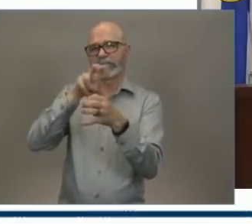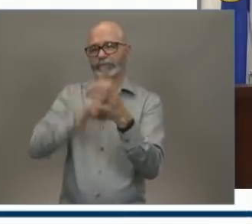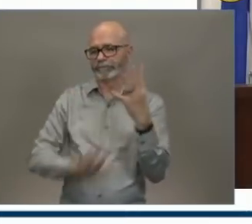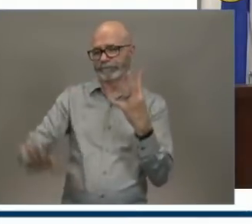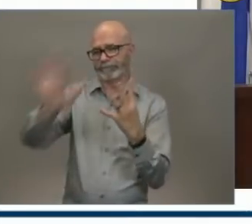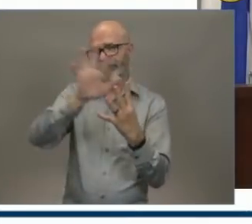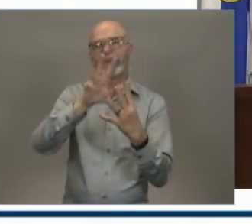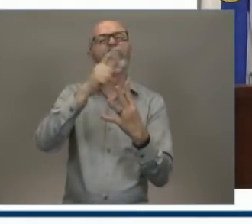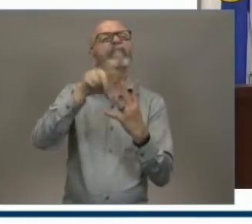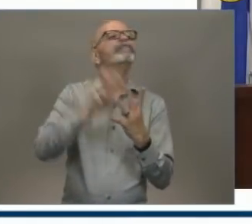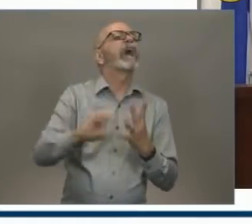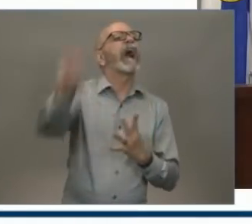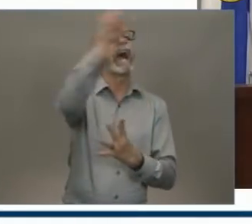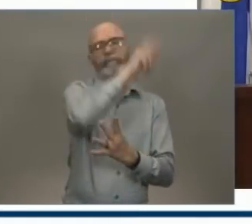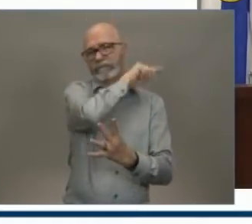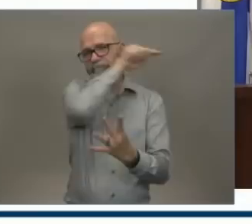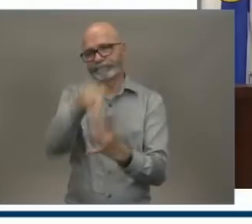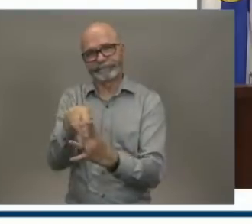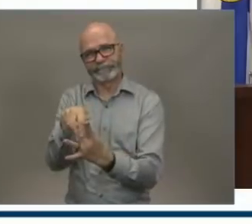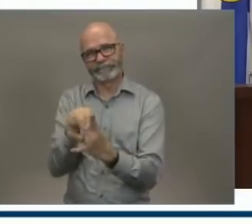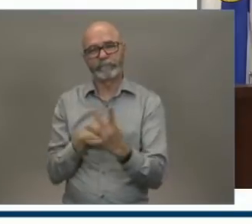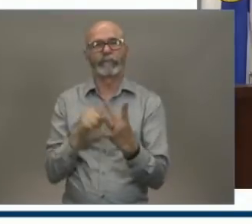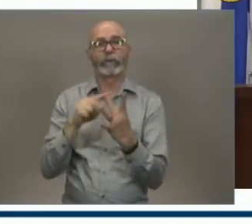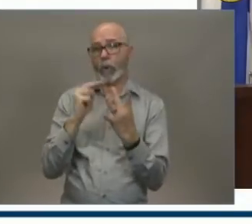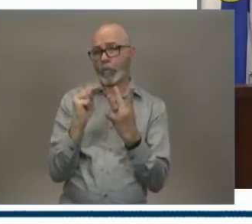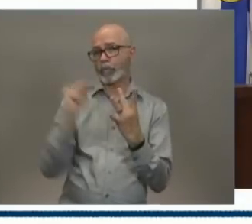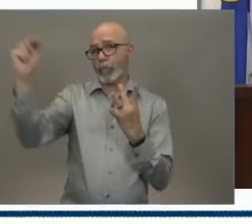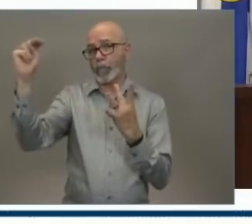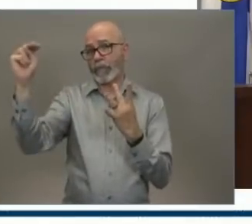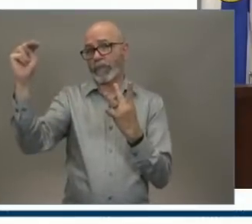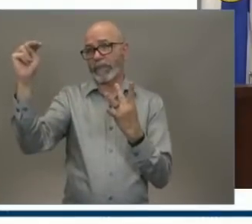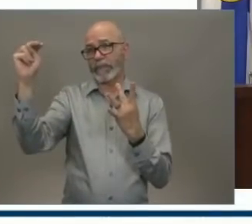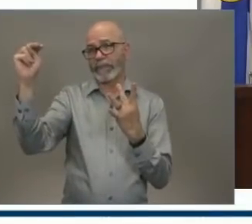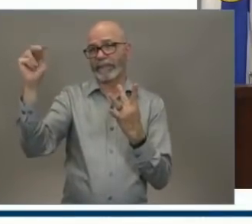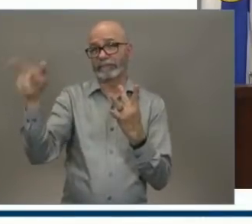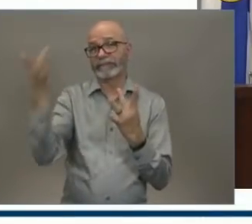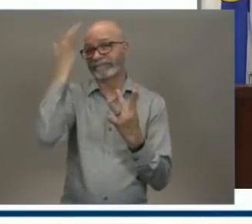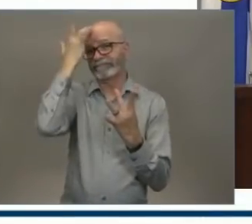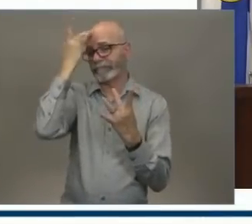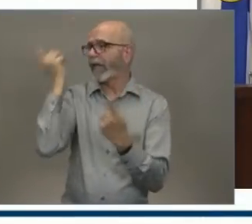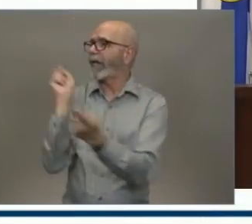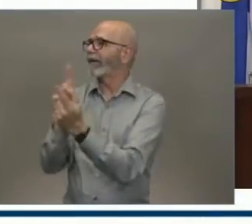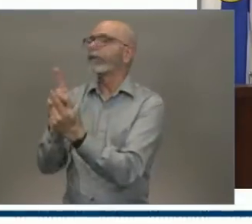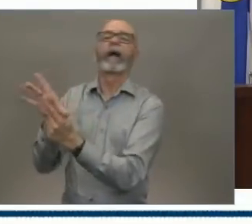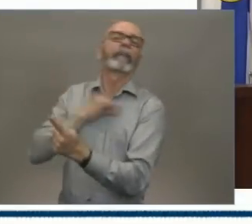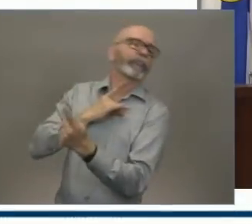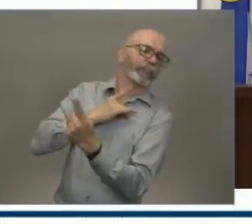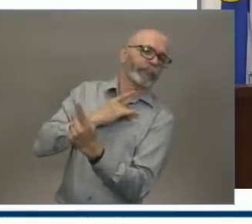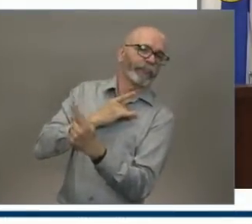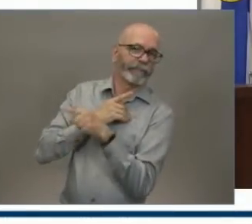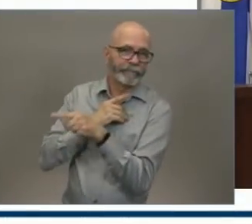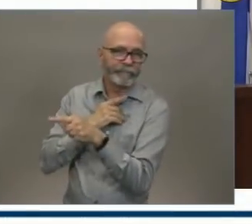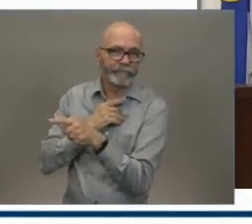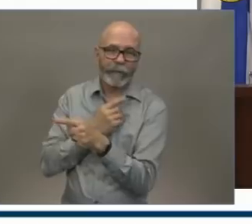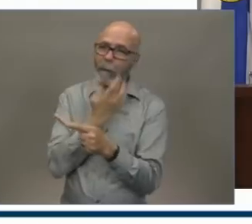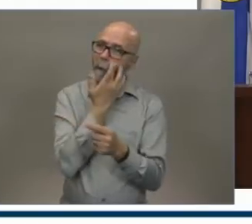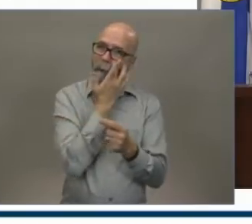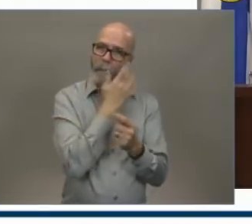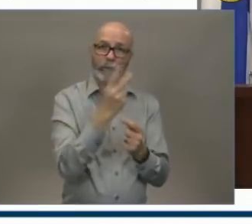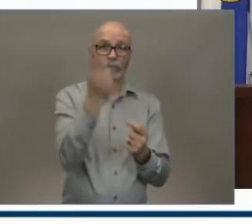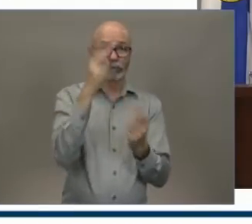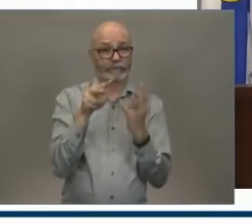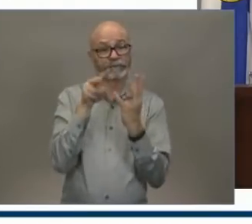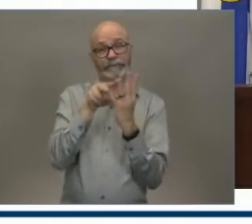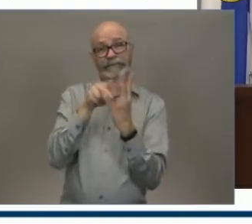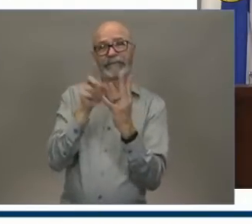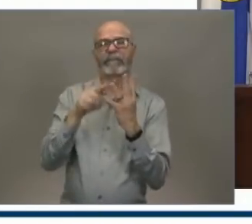Canada. Another is in the Northern Zone and is a close contact of a previously reported case. And there are 2 new cases in the Western Zone.